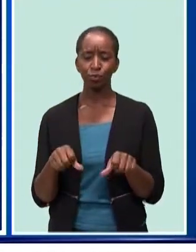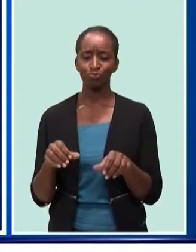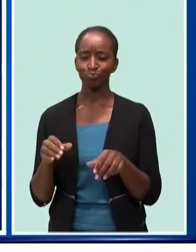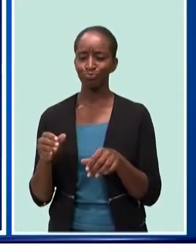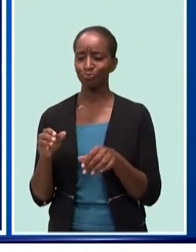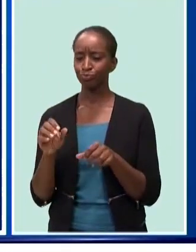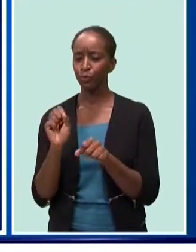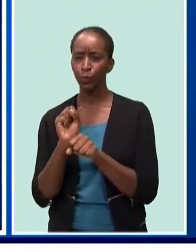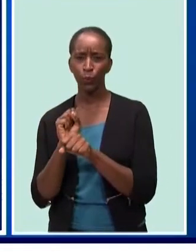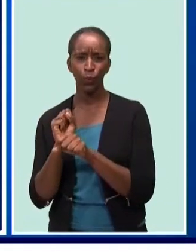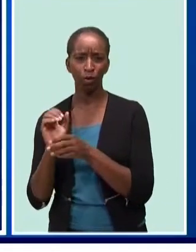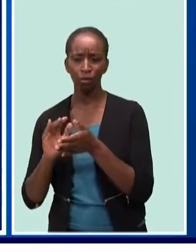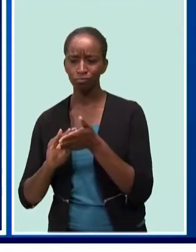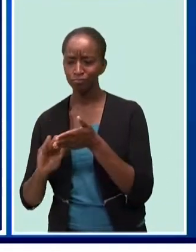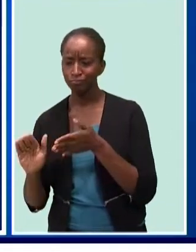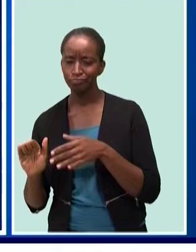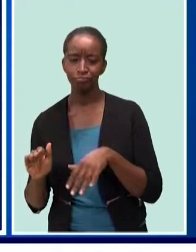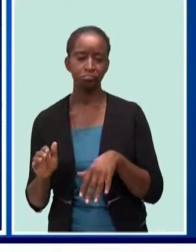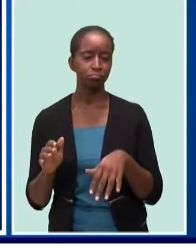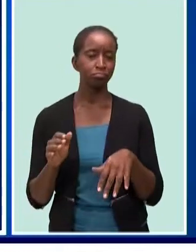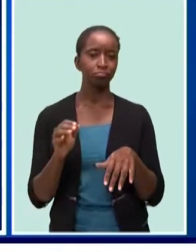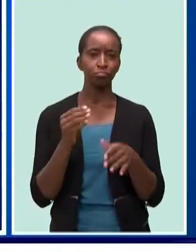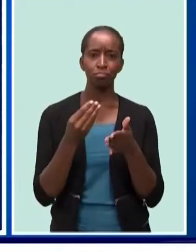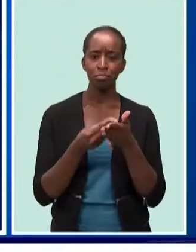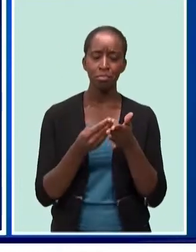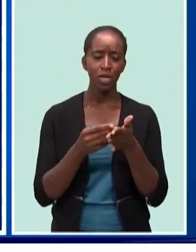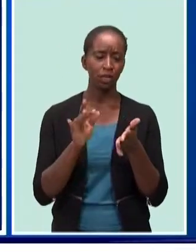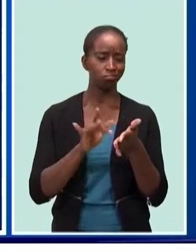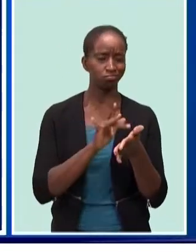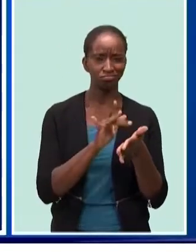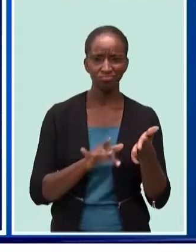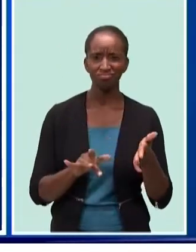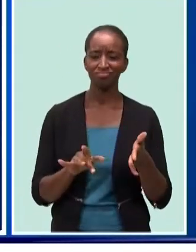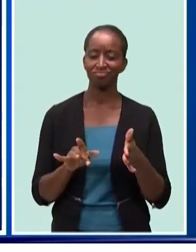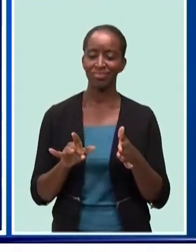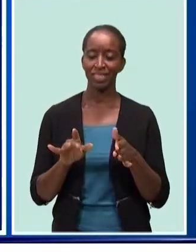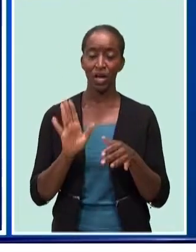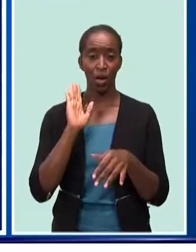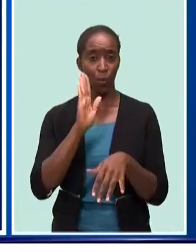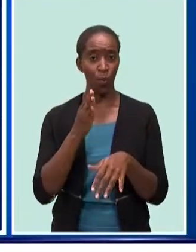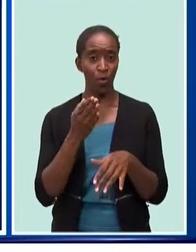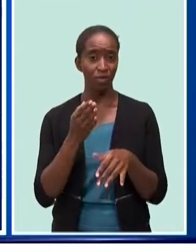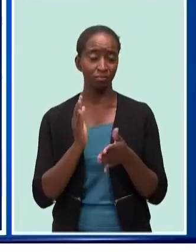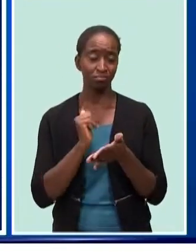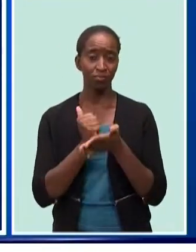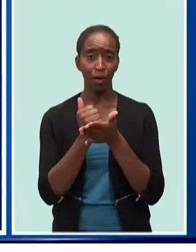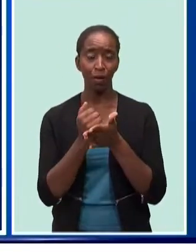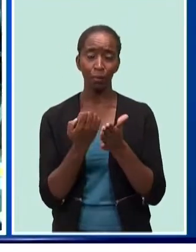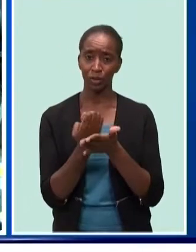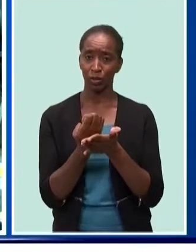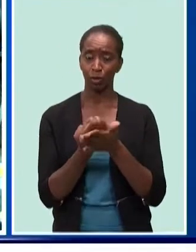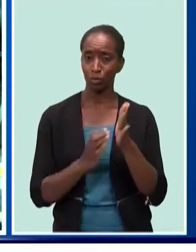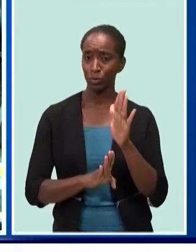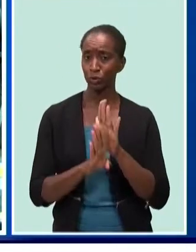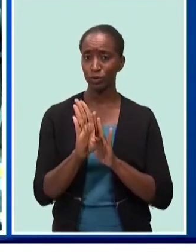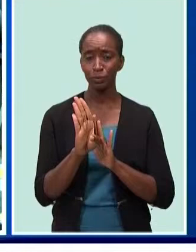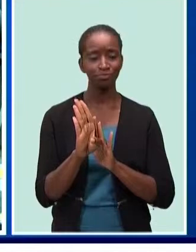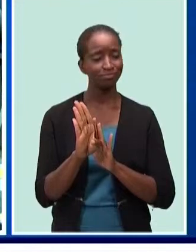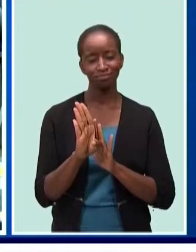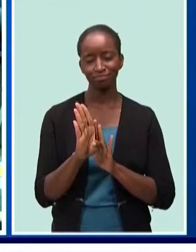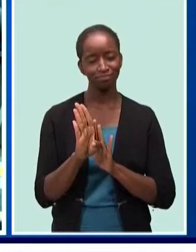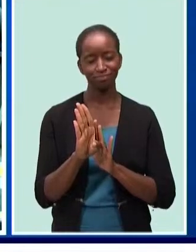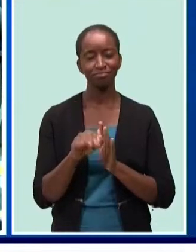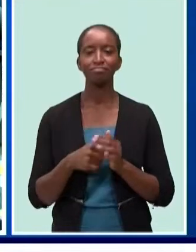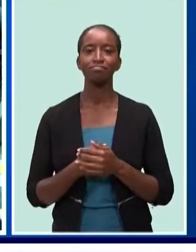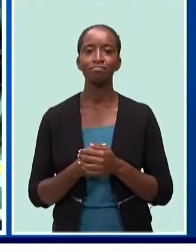our position that for growth to occur in any meaningful and sustainable way, businesses and consumers alike must, at the end of the day, have